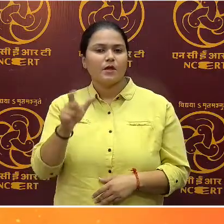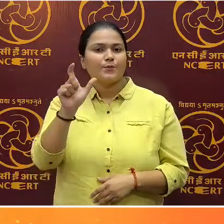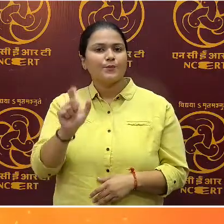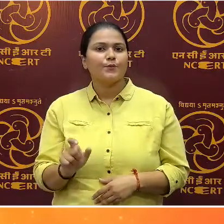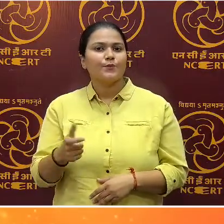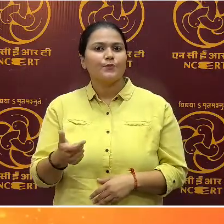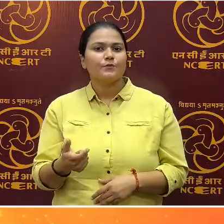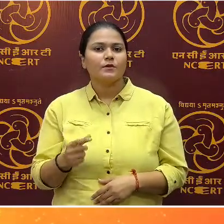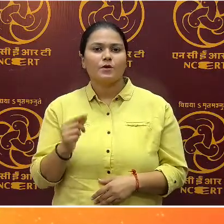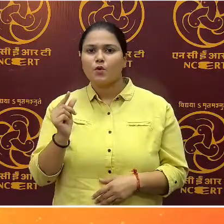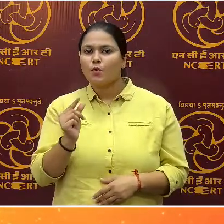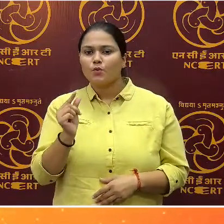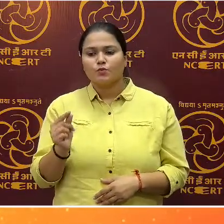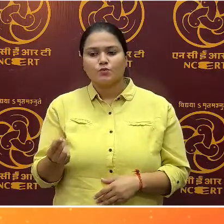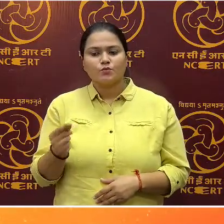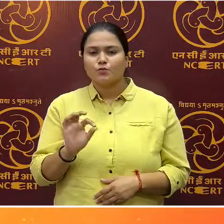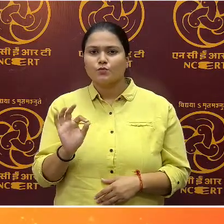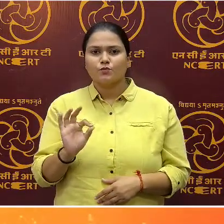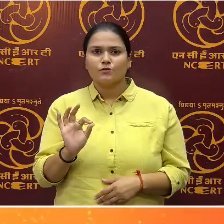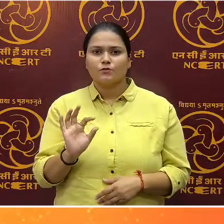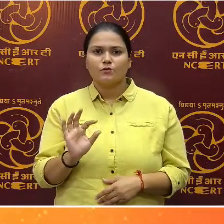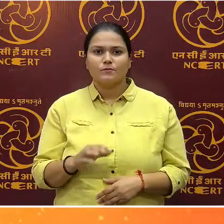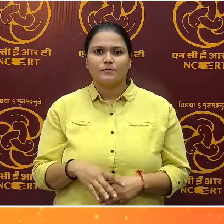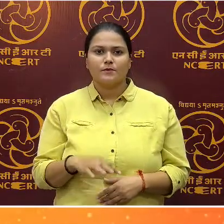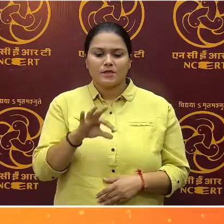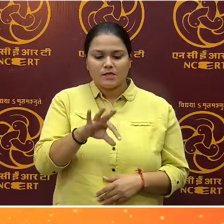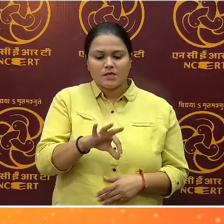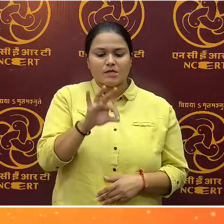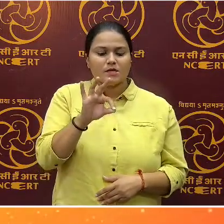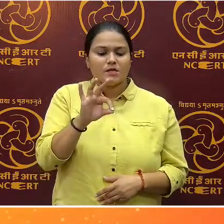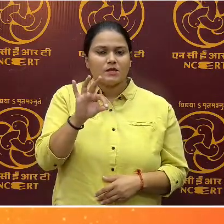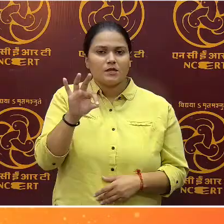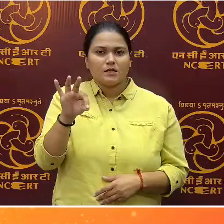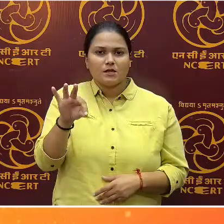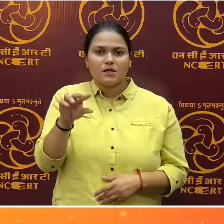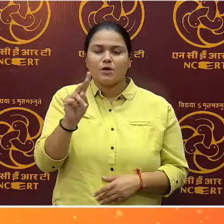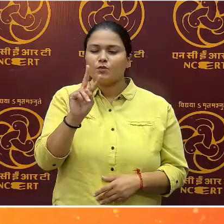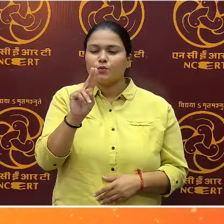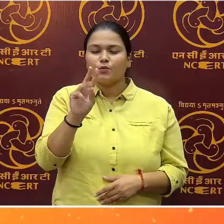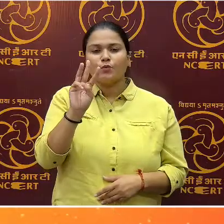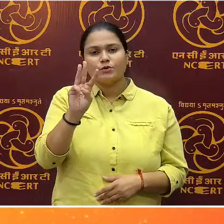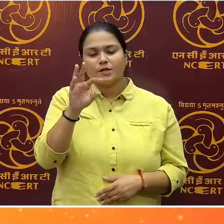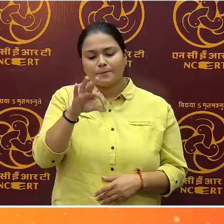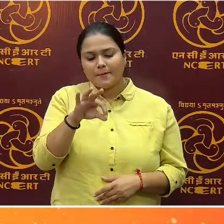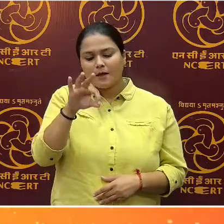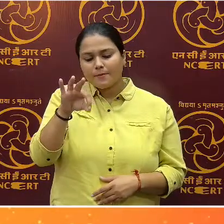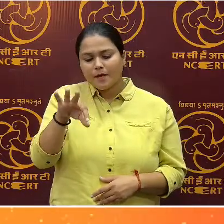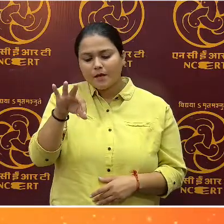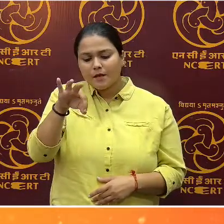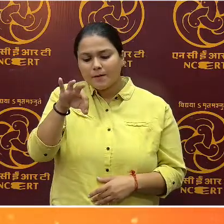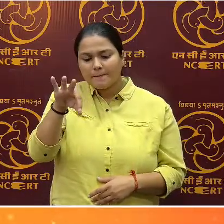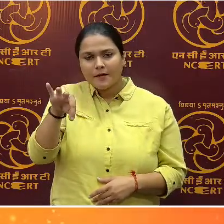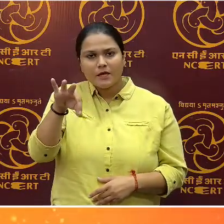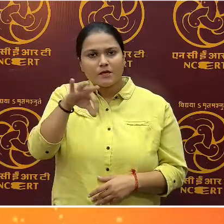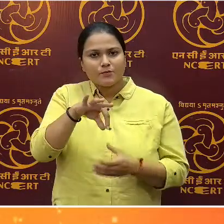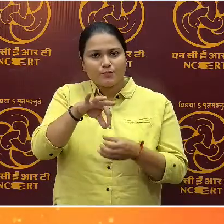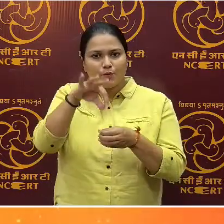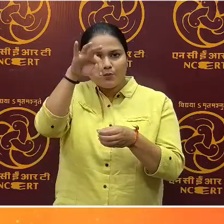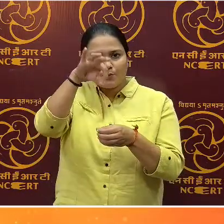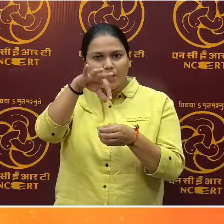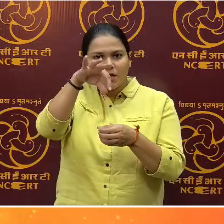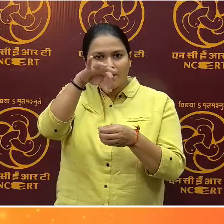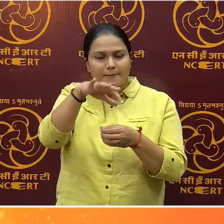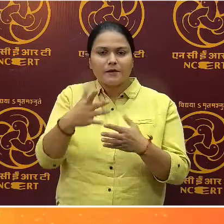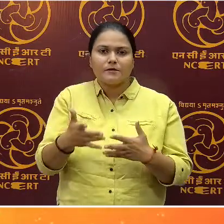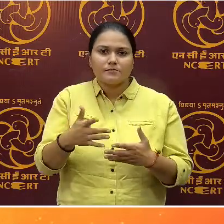I am not even using the spoon, just 2-3 crystals I have dropped, right, few more because the color is not